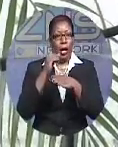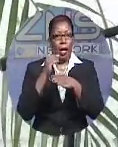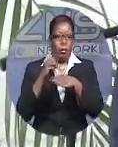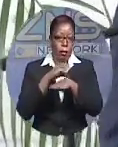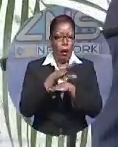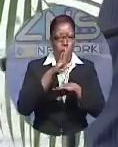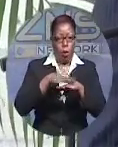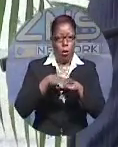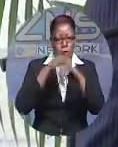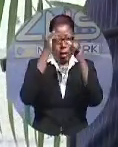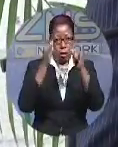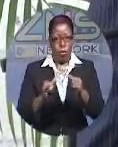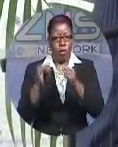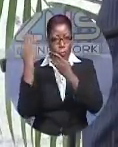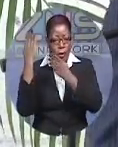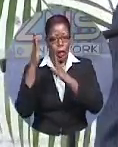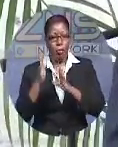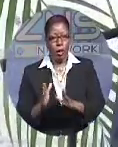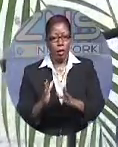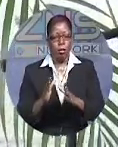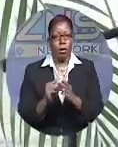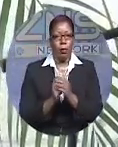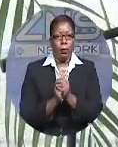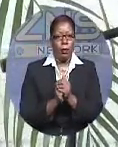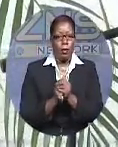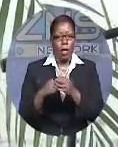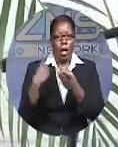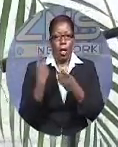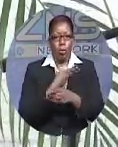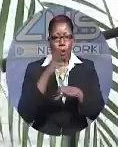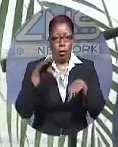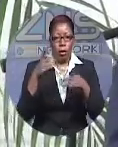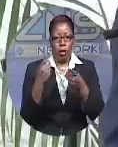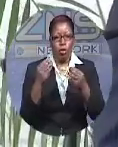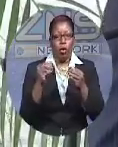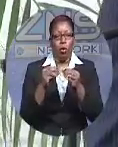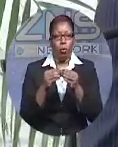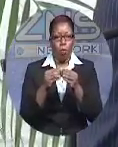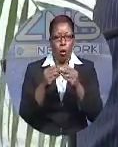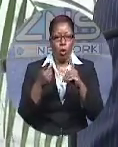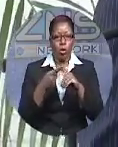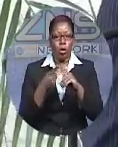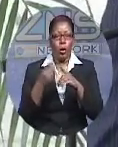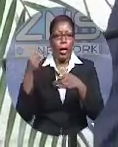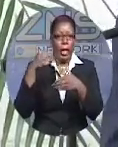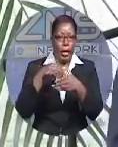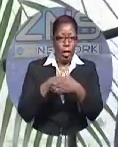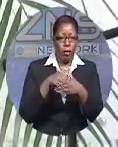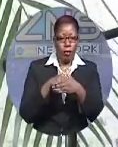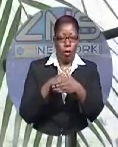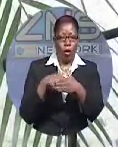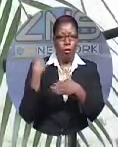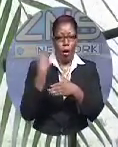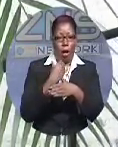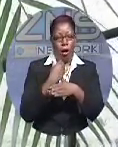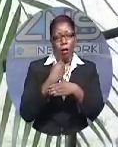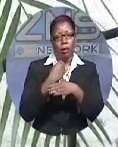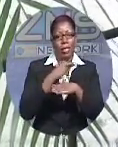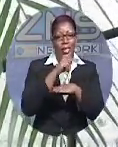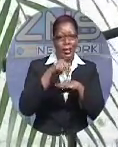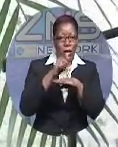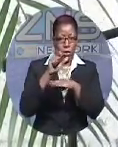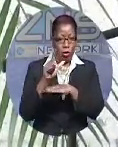meaning, right, that we can do a lot more to involve our nationals through